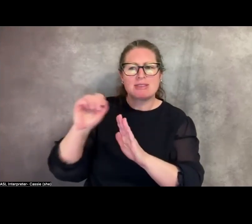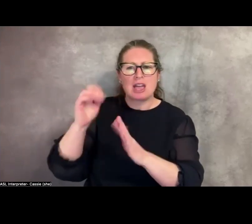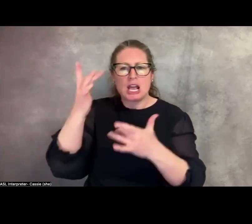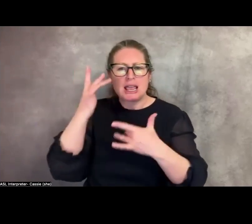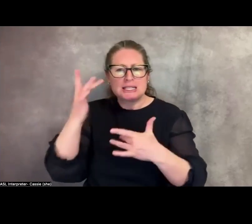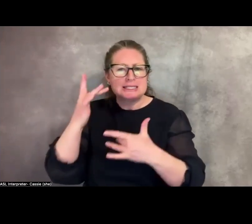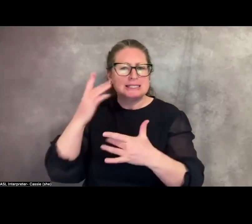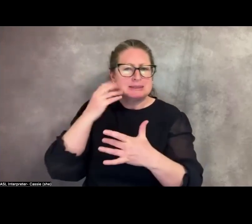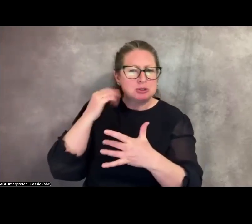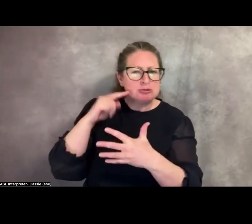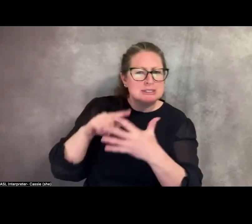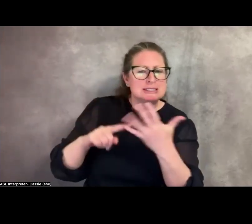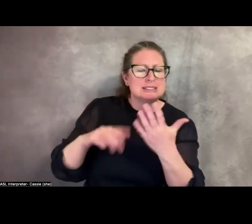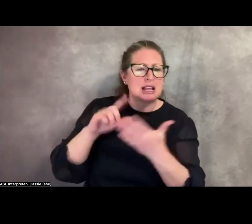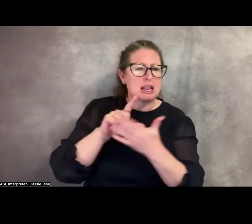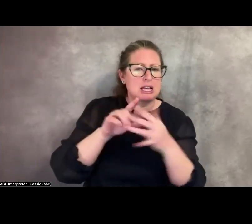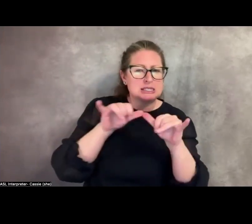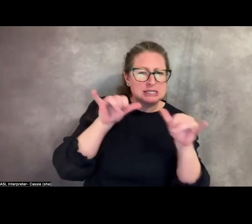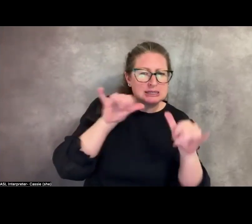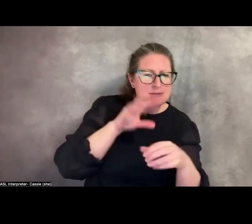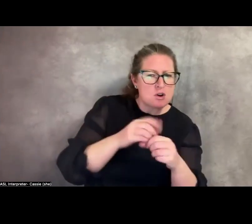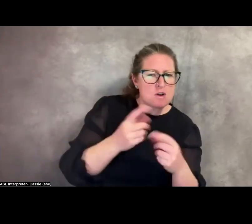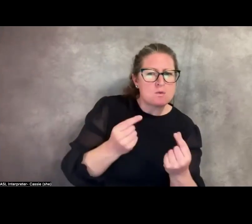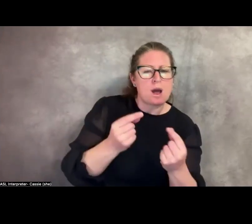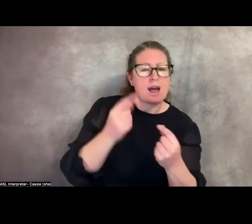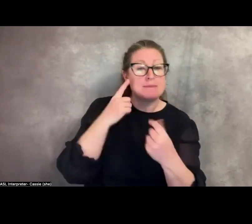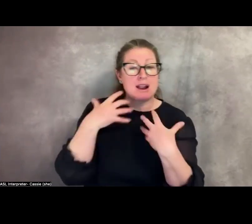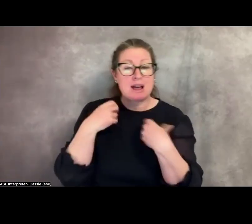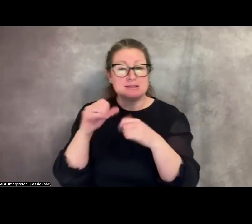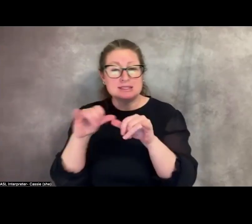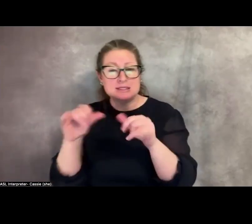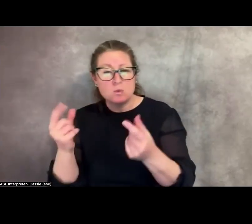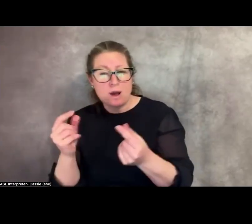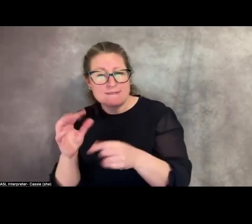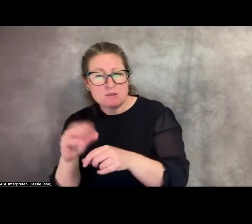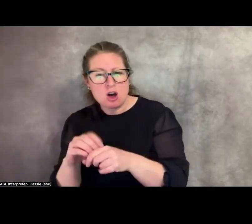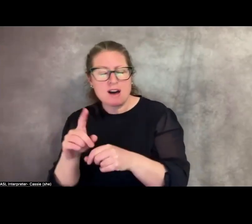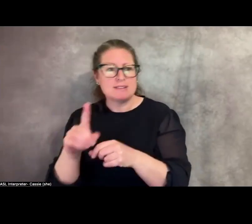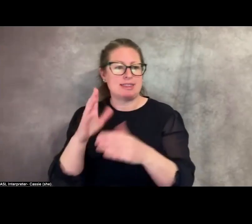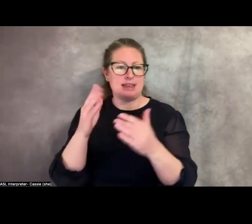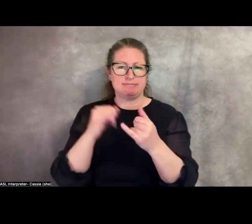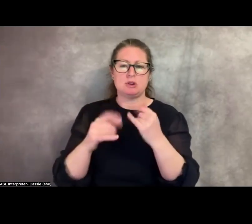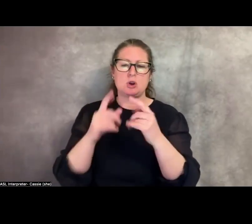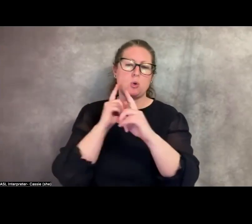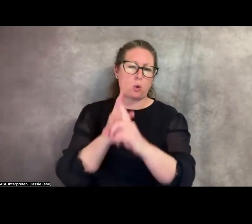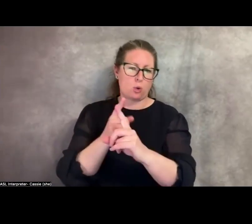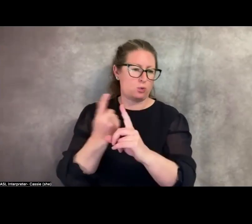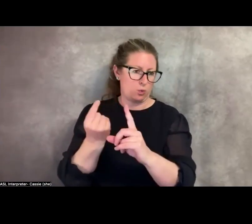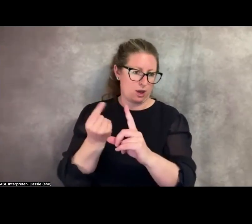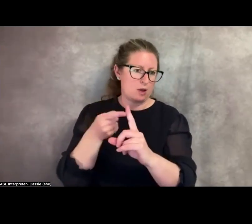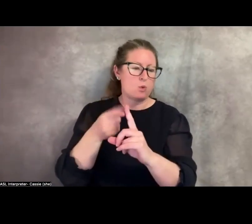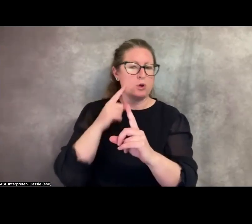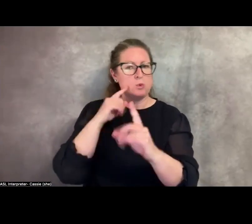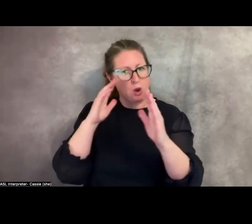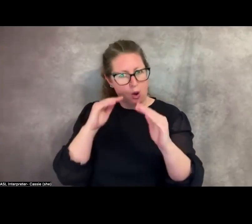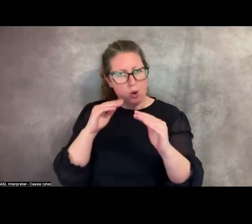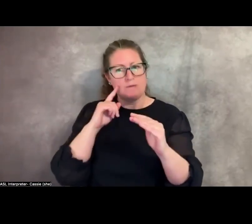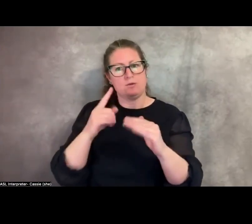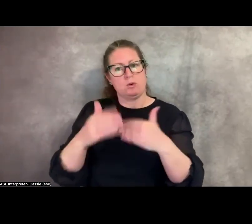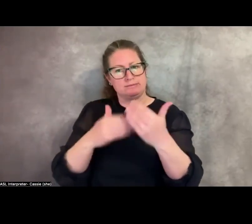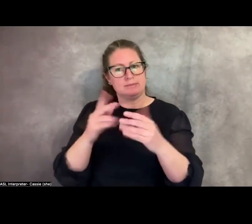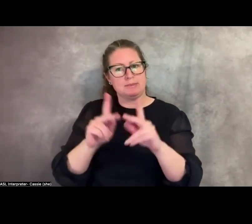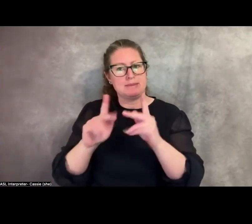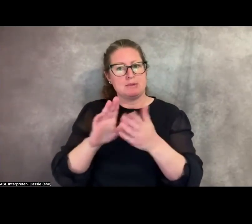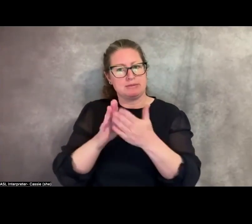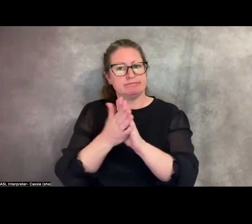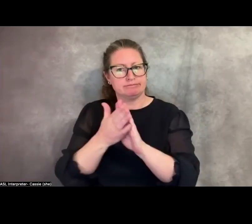involvement with the legal system? What involvement with the mental health system? And then what are our goals? Like in the end, what do we hope for our folks? So as we discussed, our